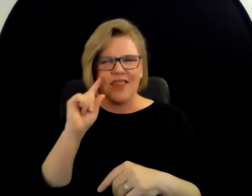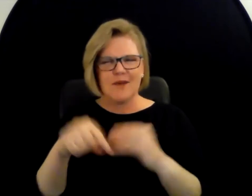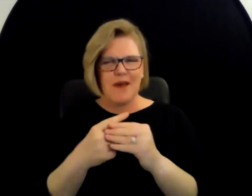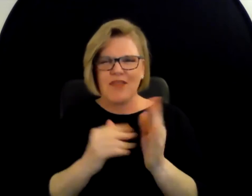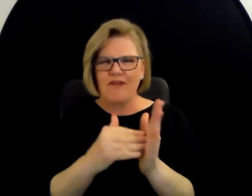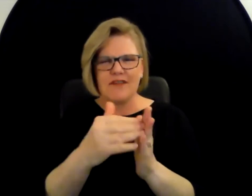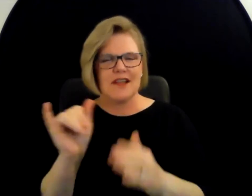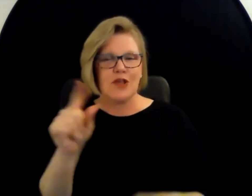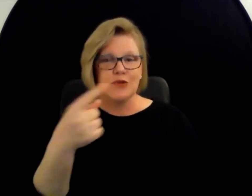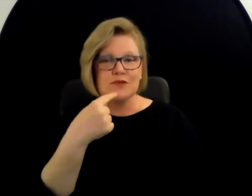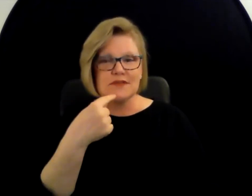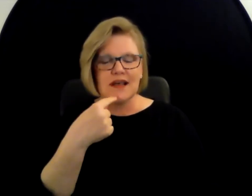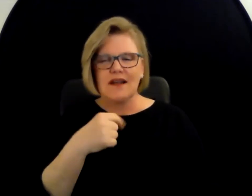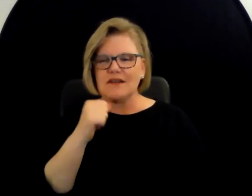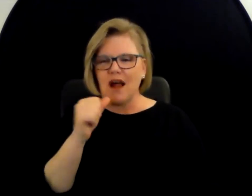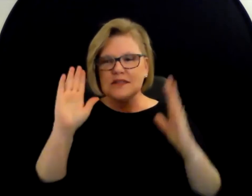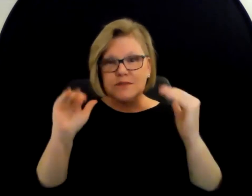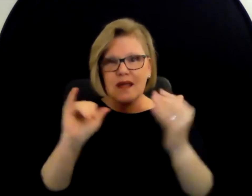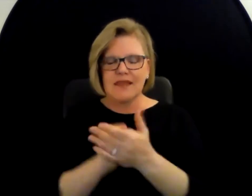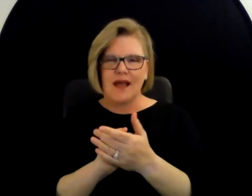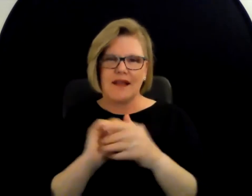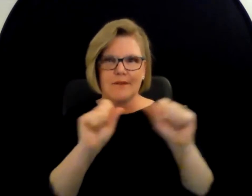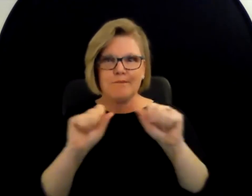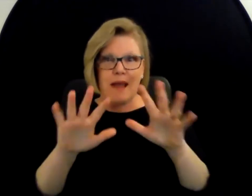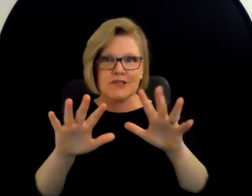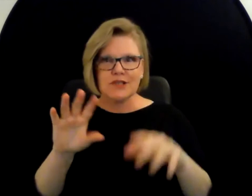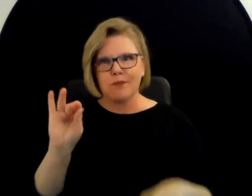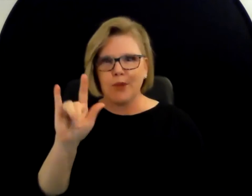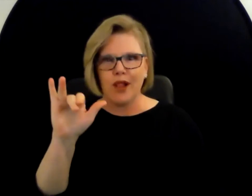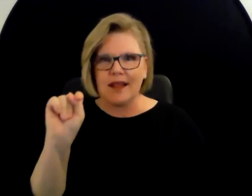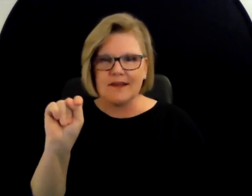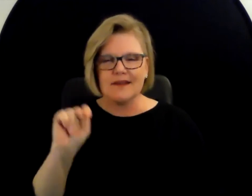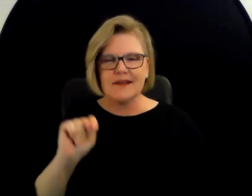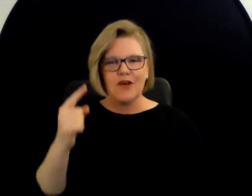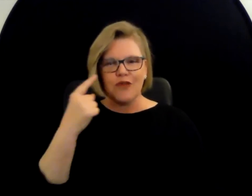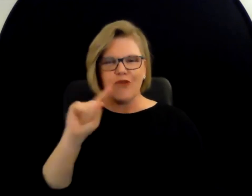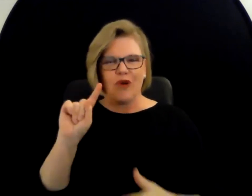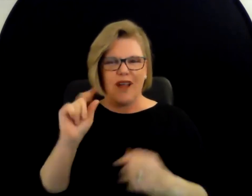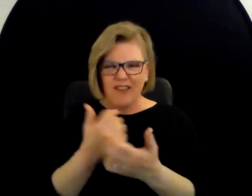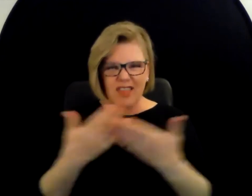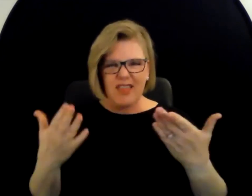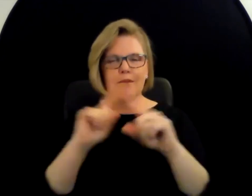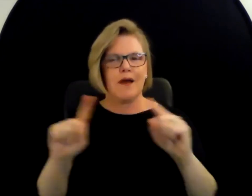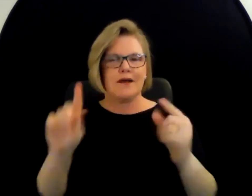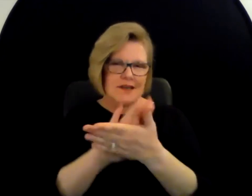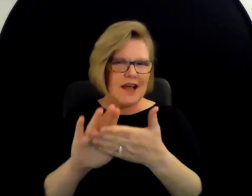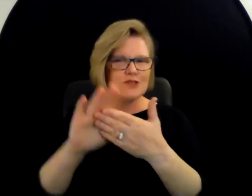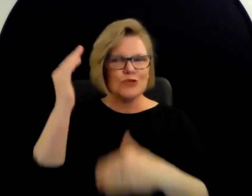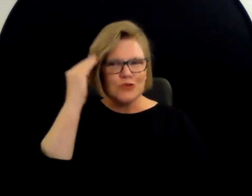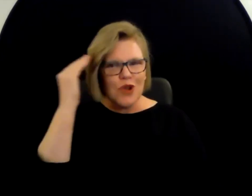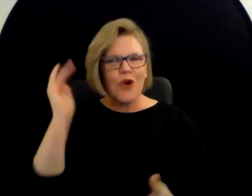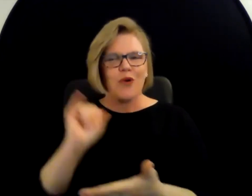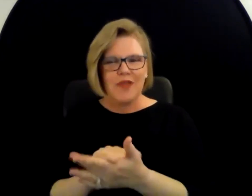Like you said, I wouldn't expect it to be the magic bullet for mood issues, but gosh, it is nice to know that